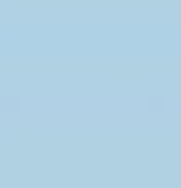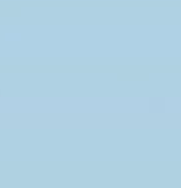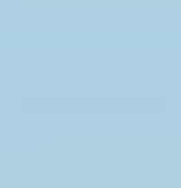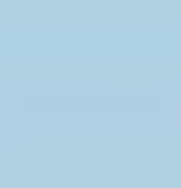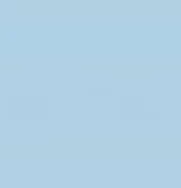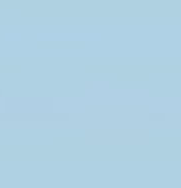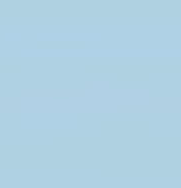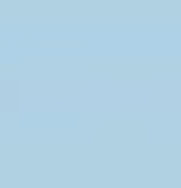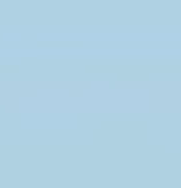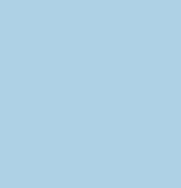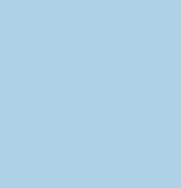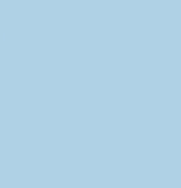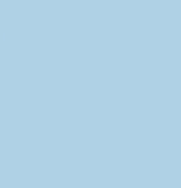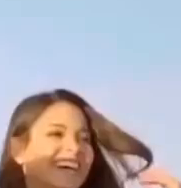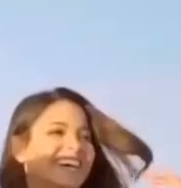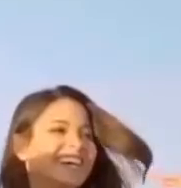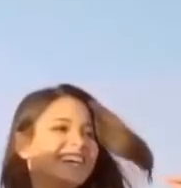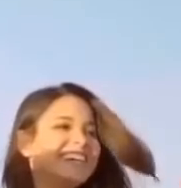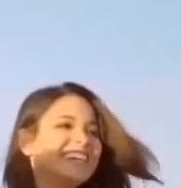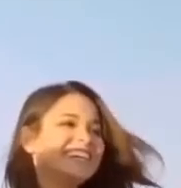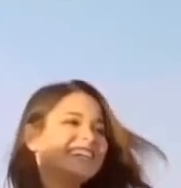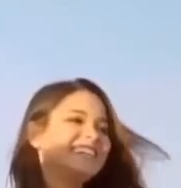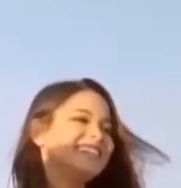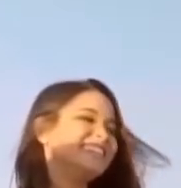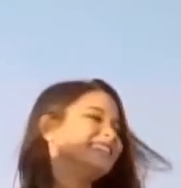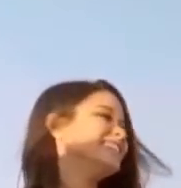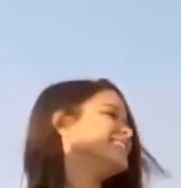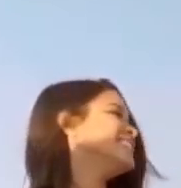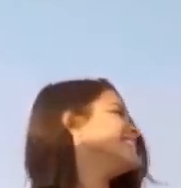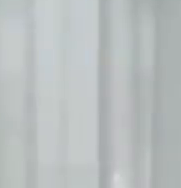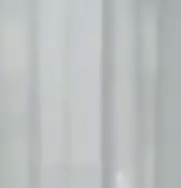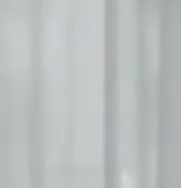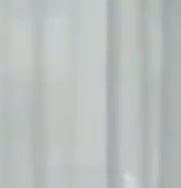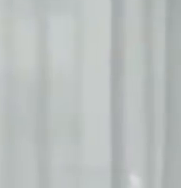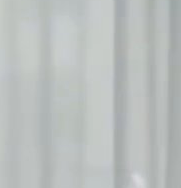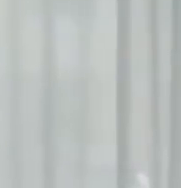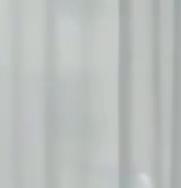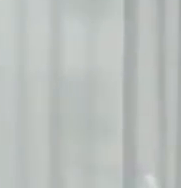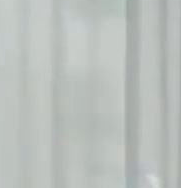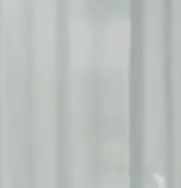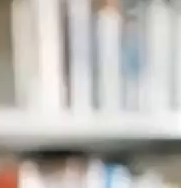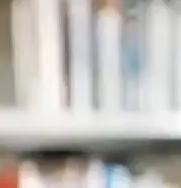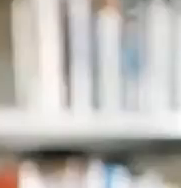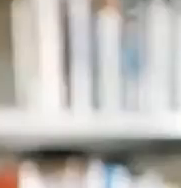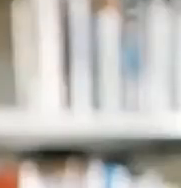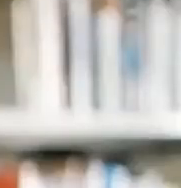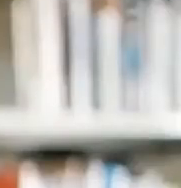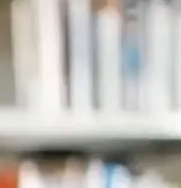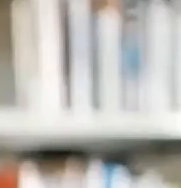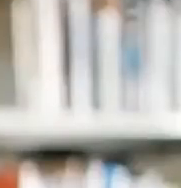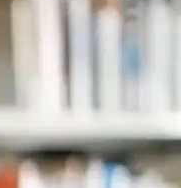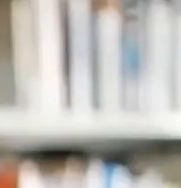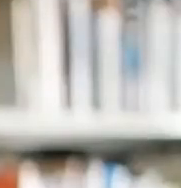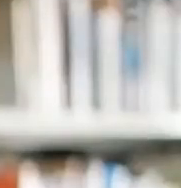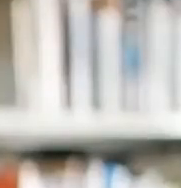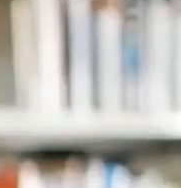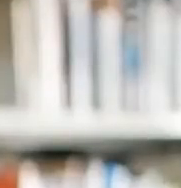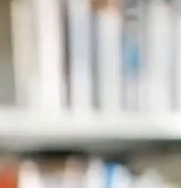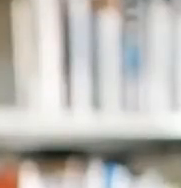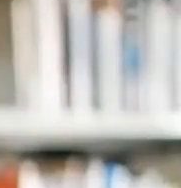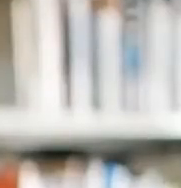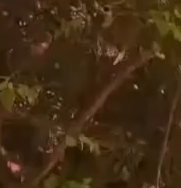must rethink our social norms around leisure, around work, and around